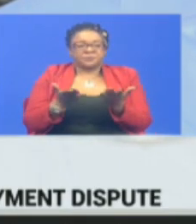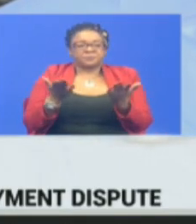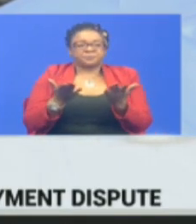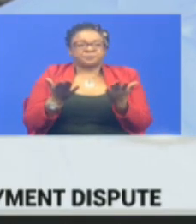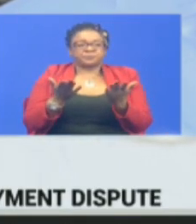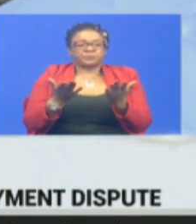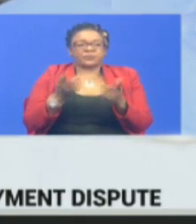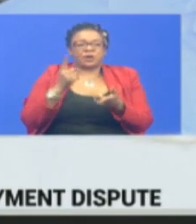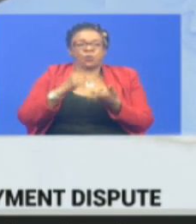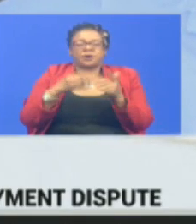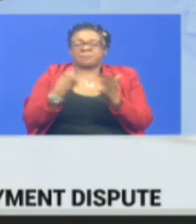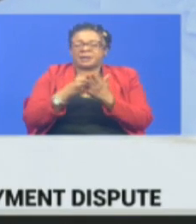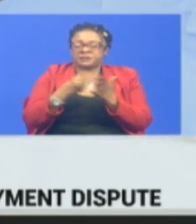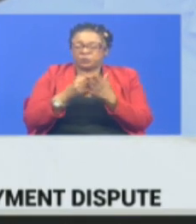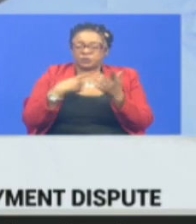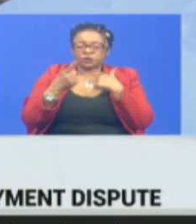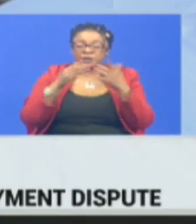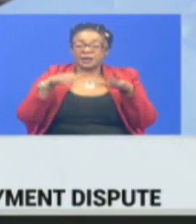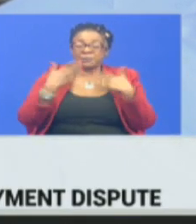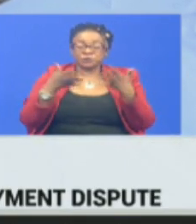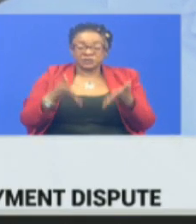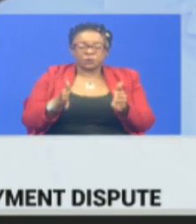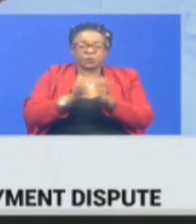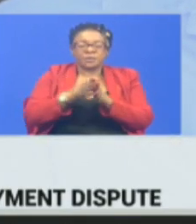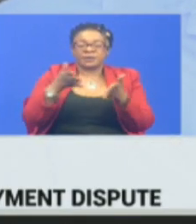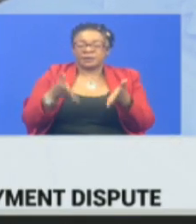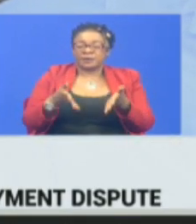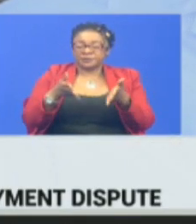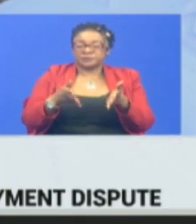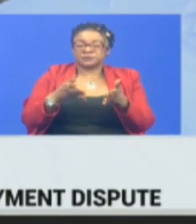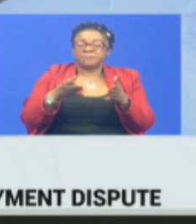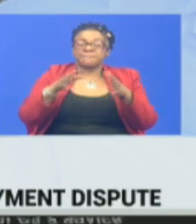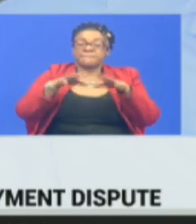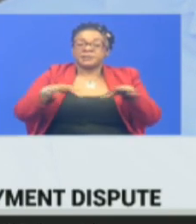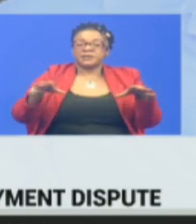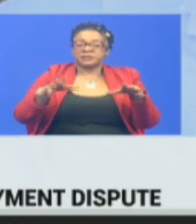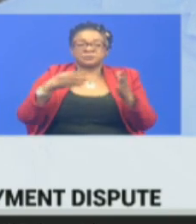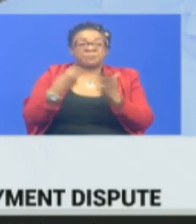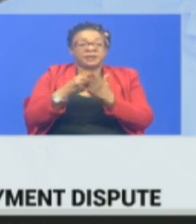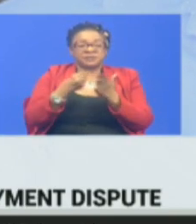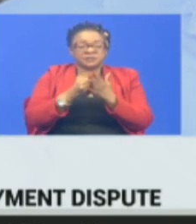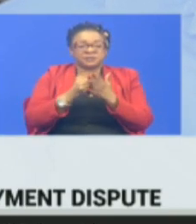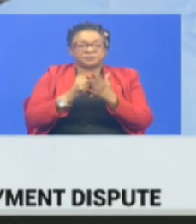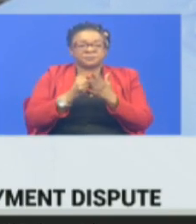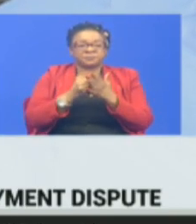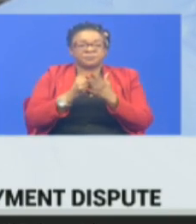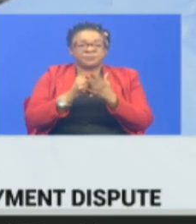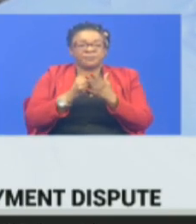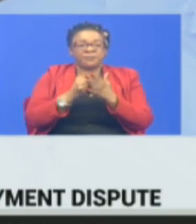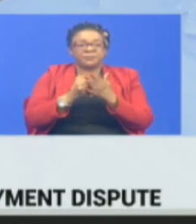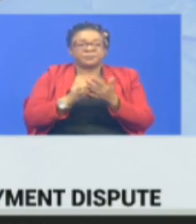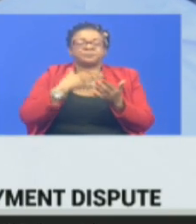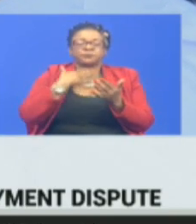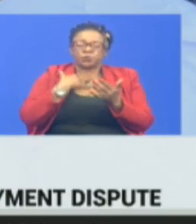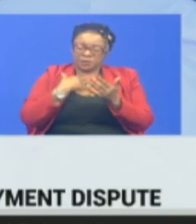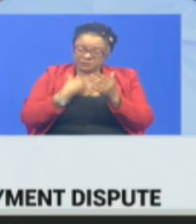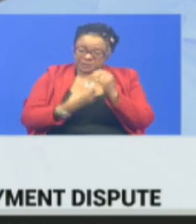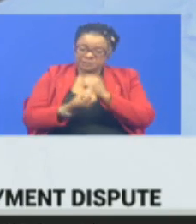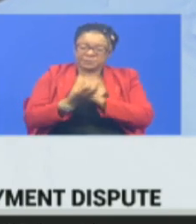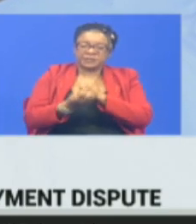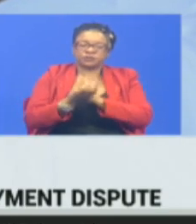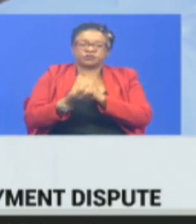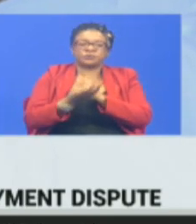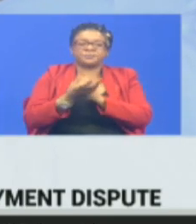are we talking about now with the current market prices? So that's one of the biggest dilemmas. And would be wanting an explanation from